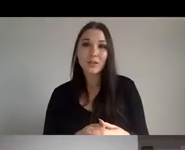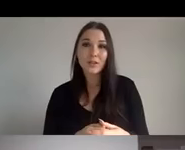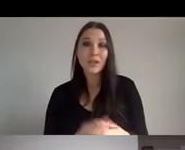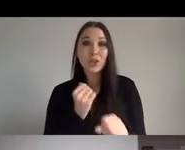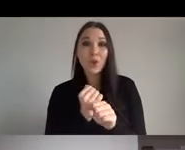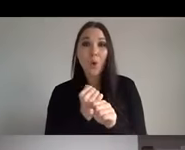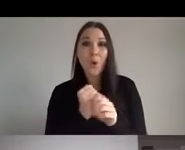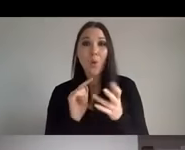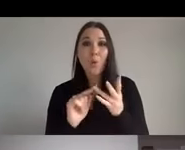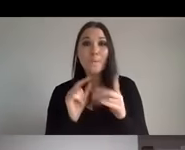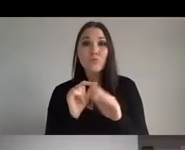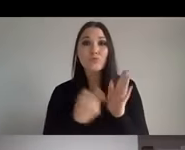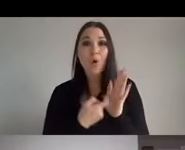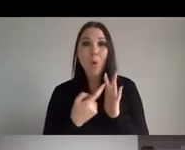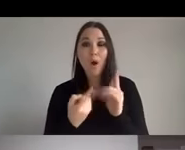level of